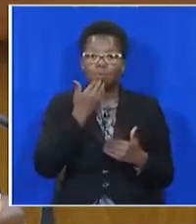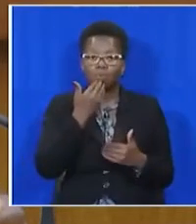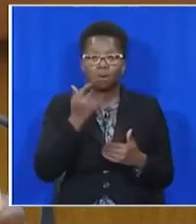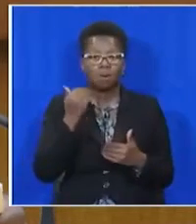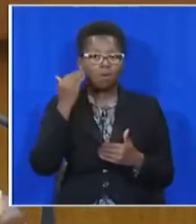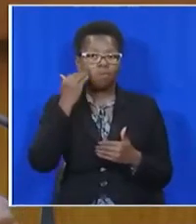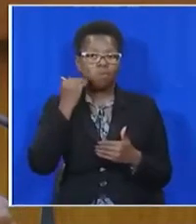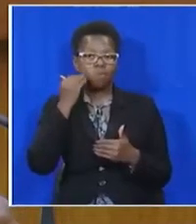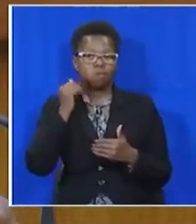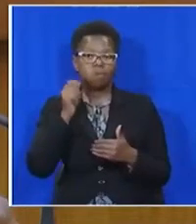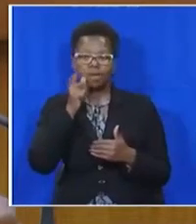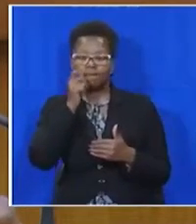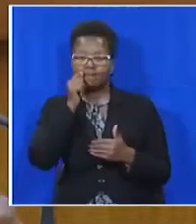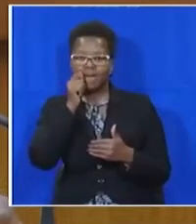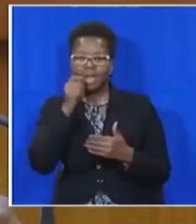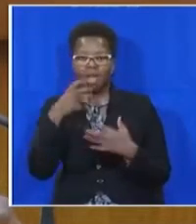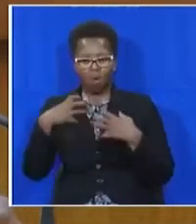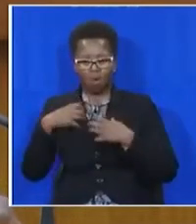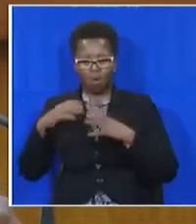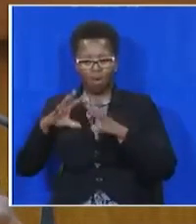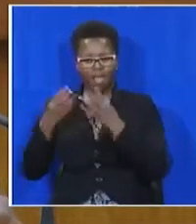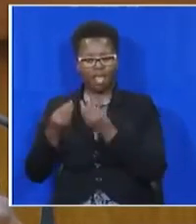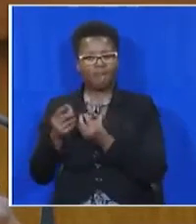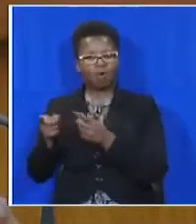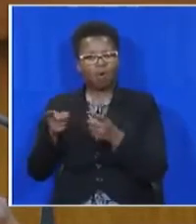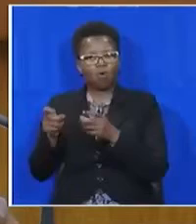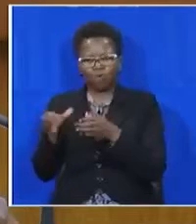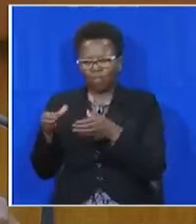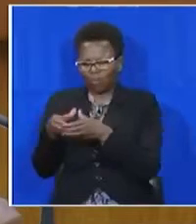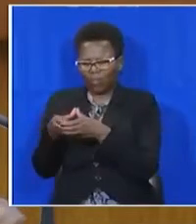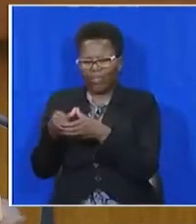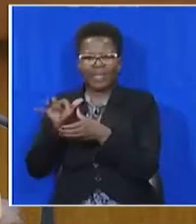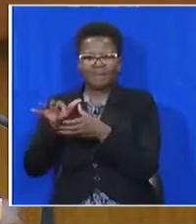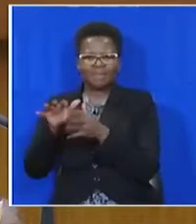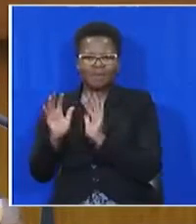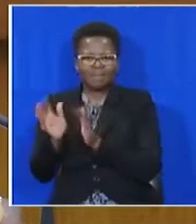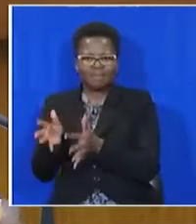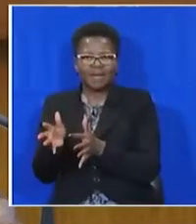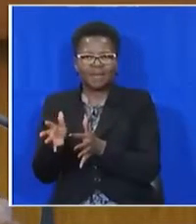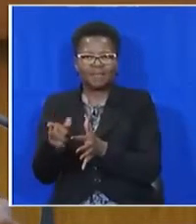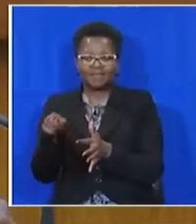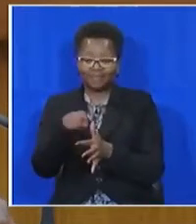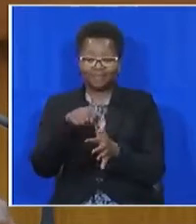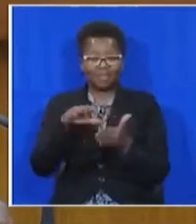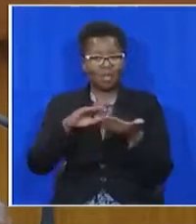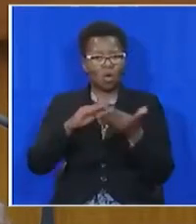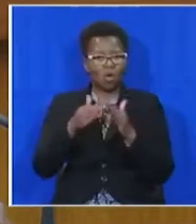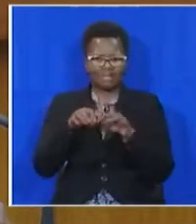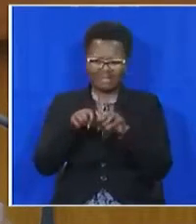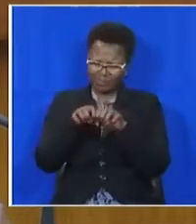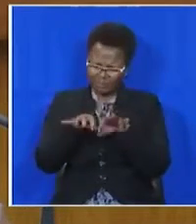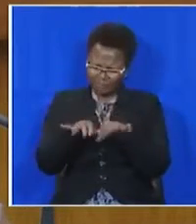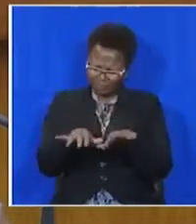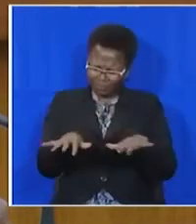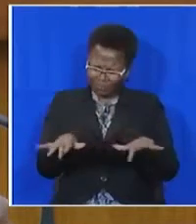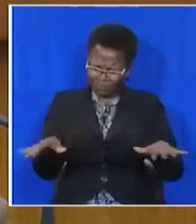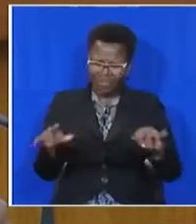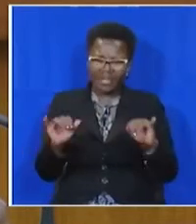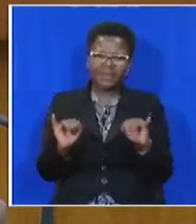monopoly ownership. Monopoly capitalism, rampant in our society, continues to dominate